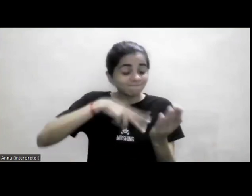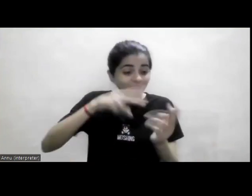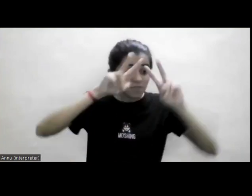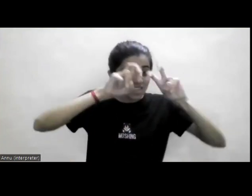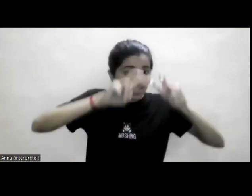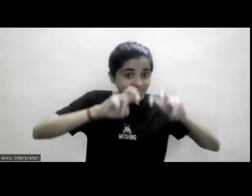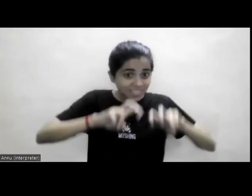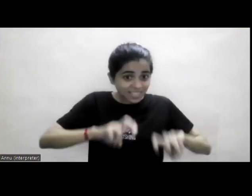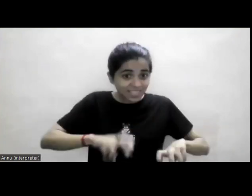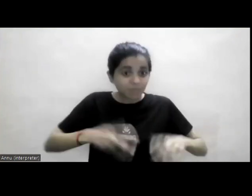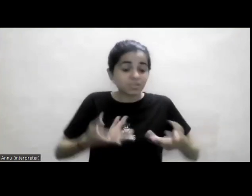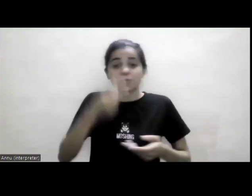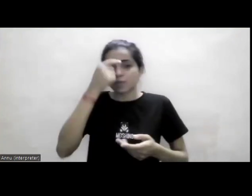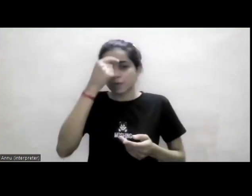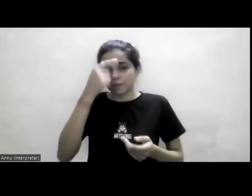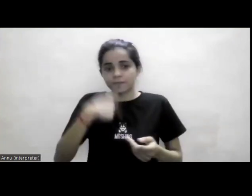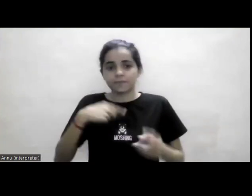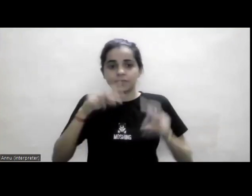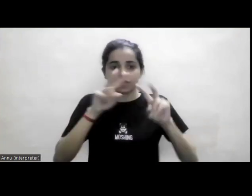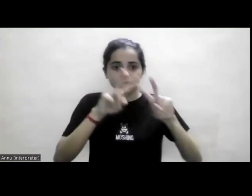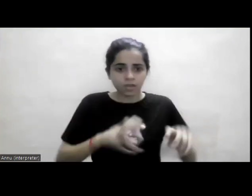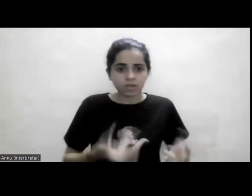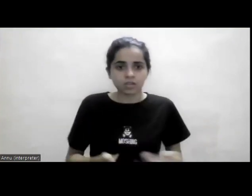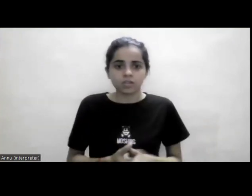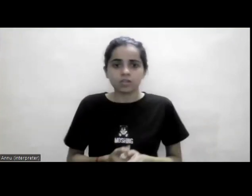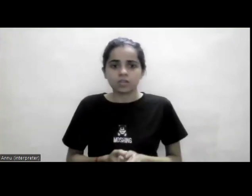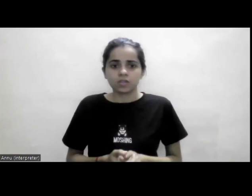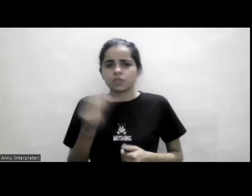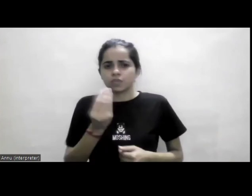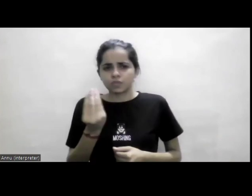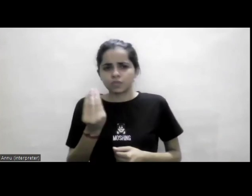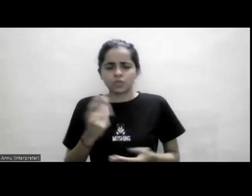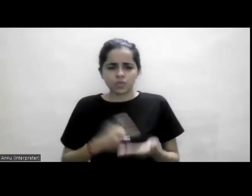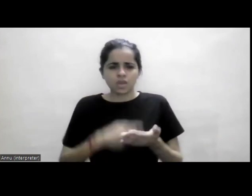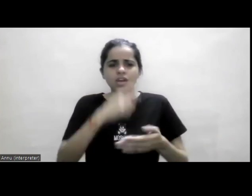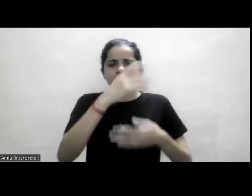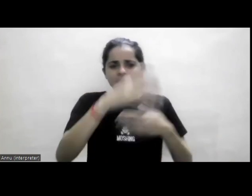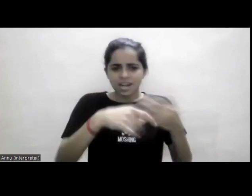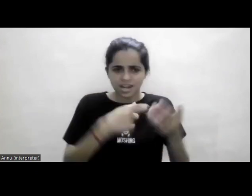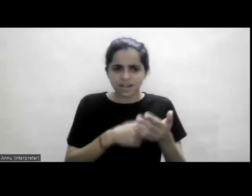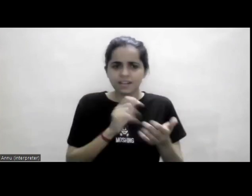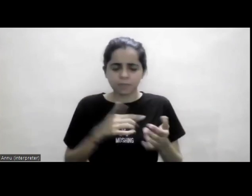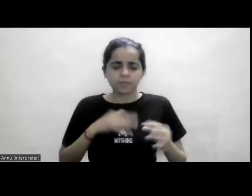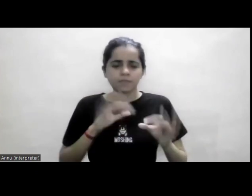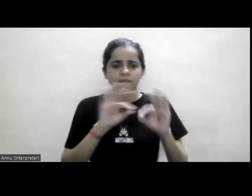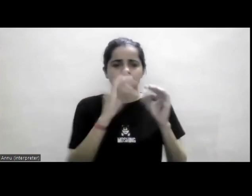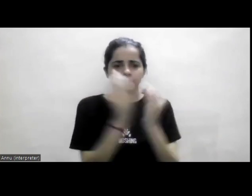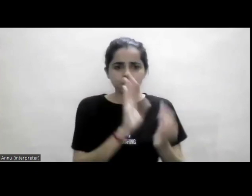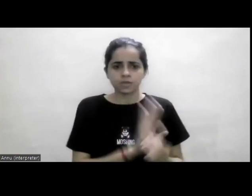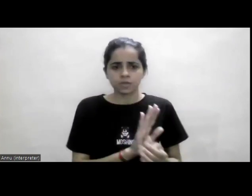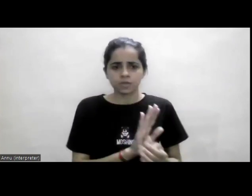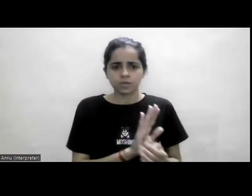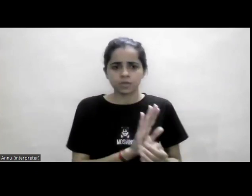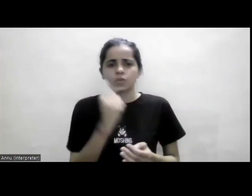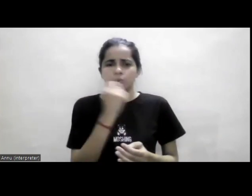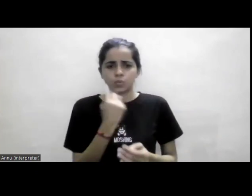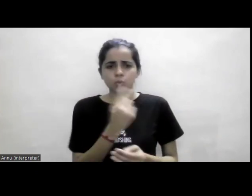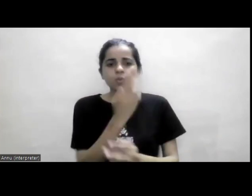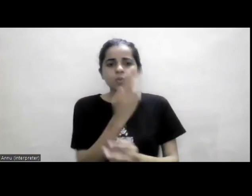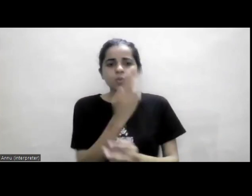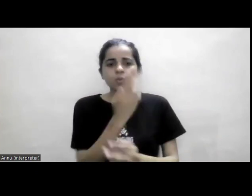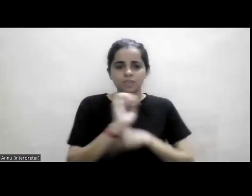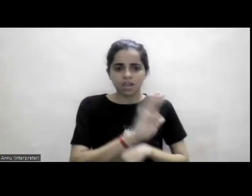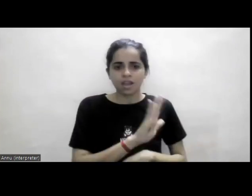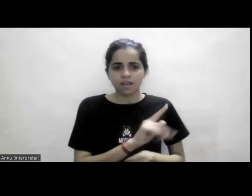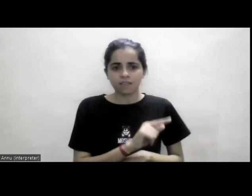research on such issues. I have a few relatives who are disabled, and